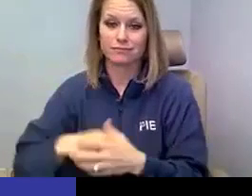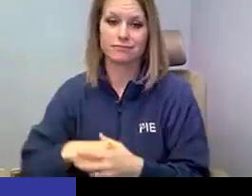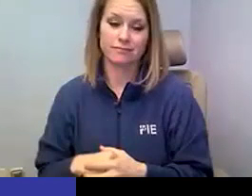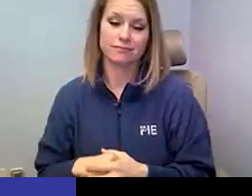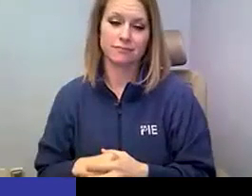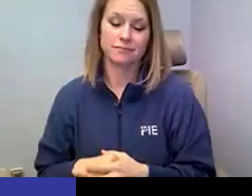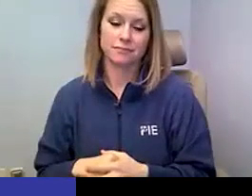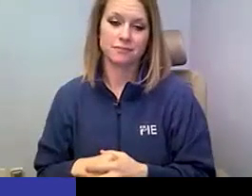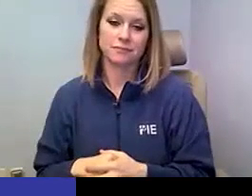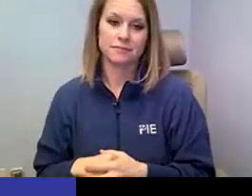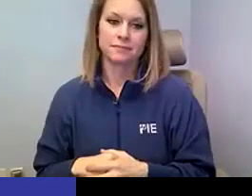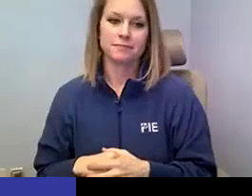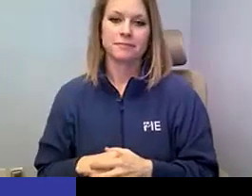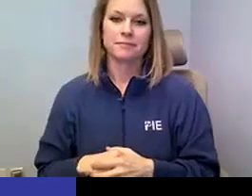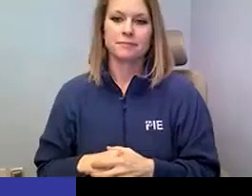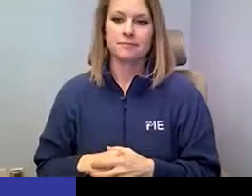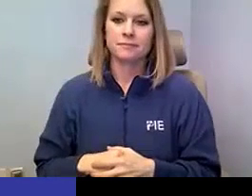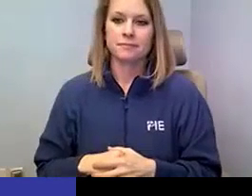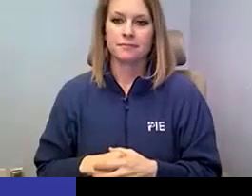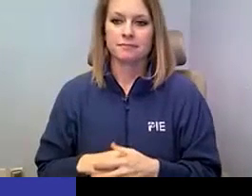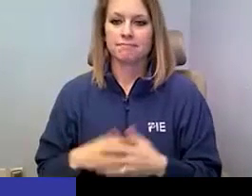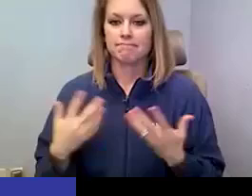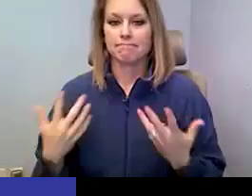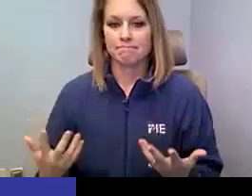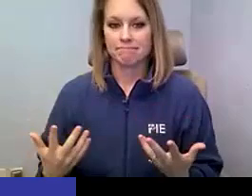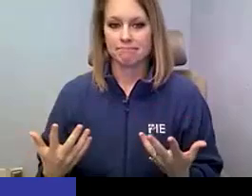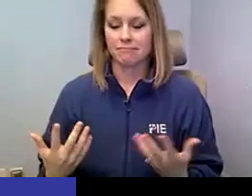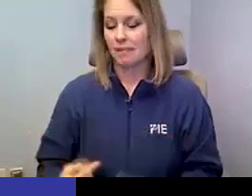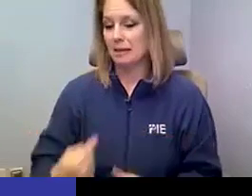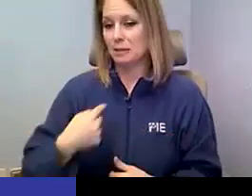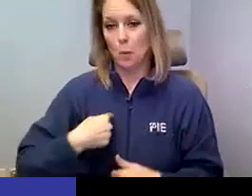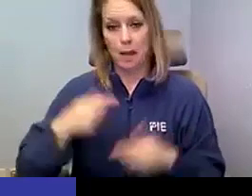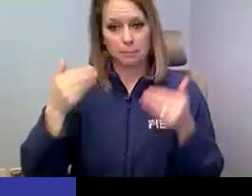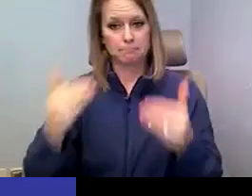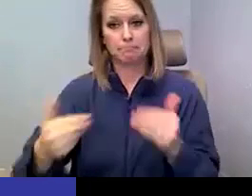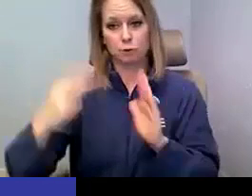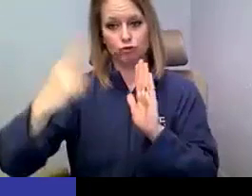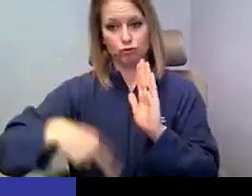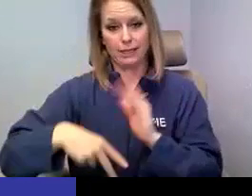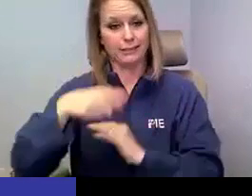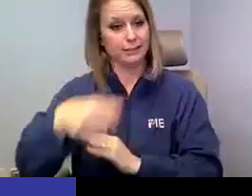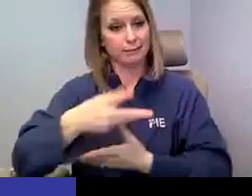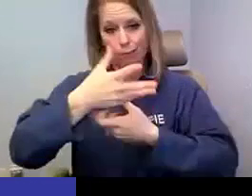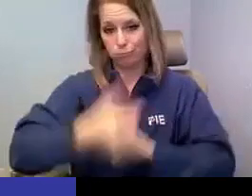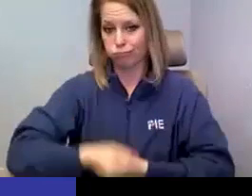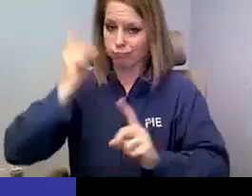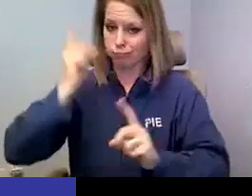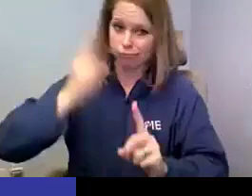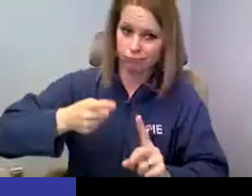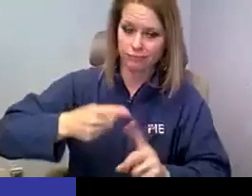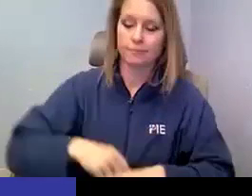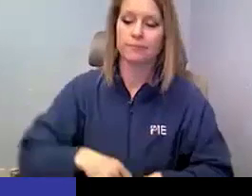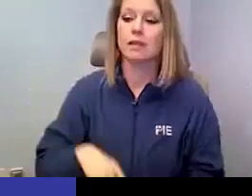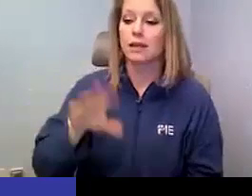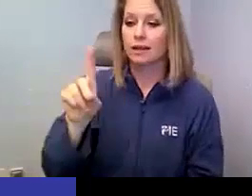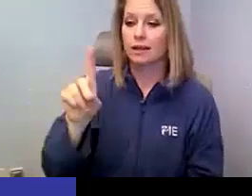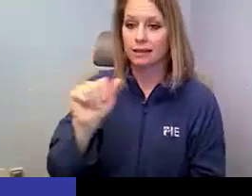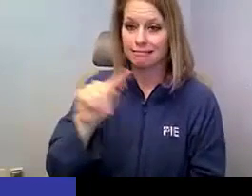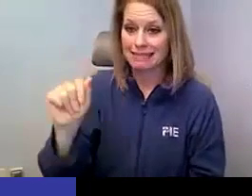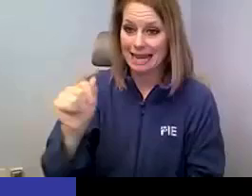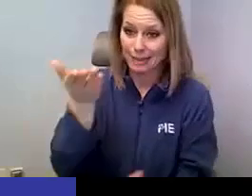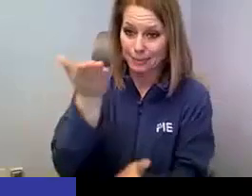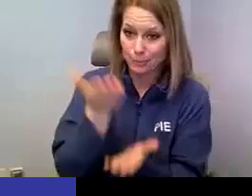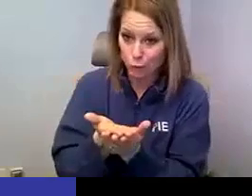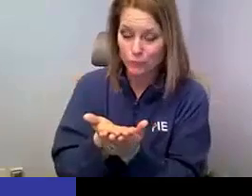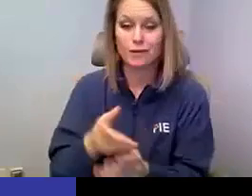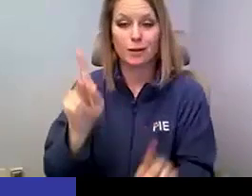So I can't say it really any better than this, so I'm just going to go ahead and read it, that as the data continue to show, minority students with disabilities